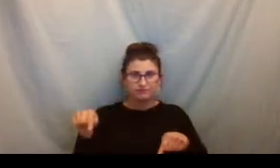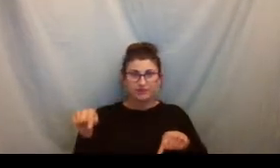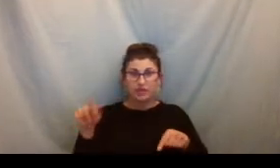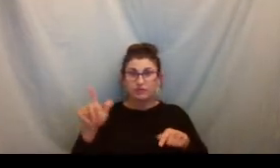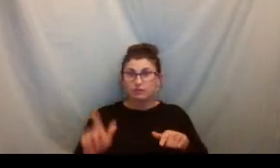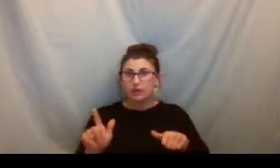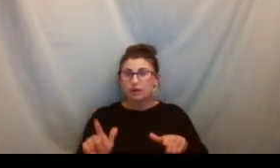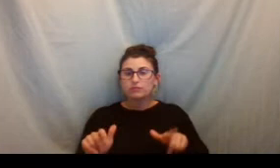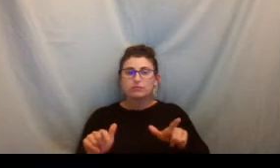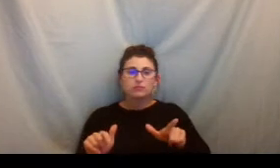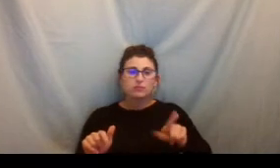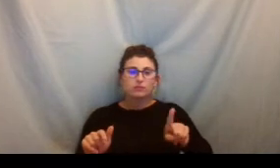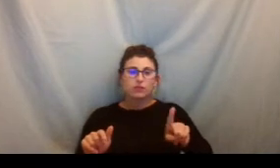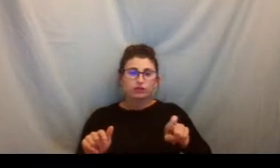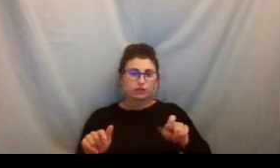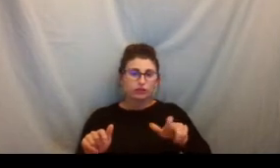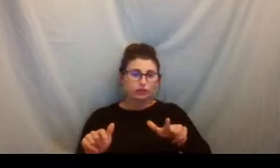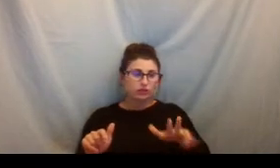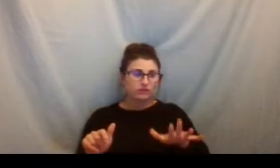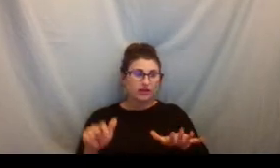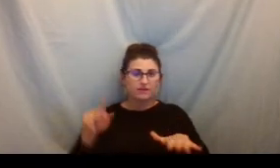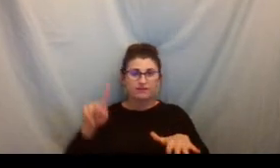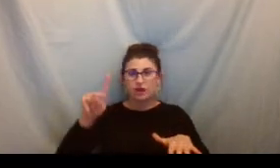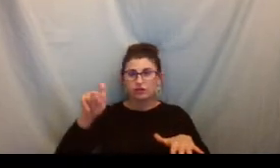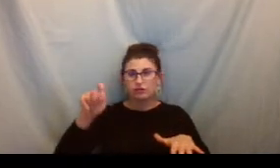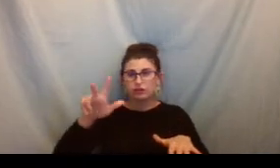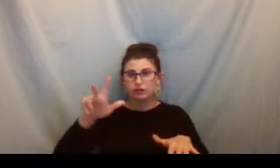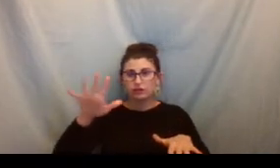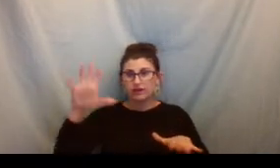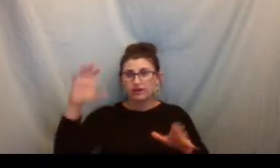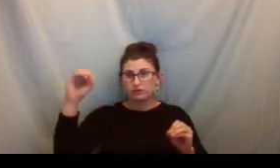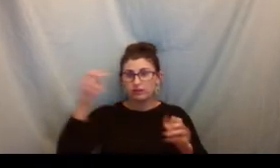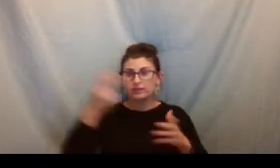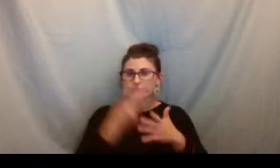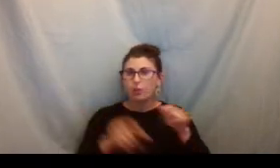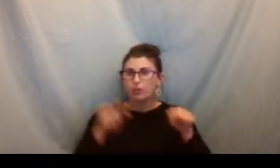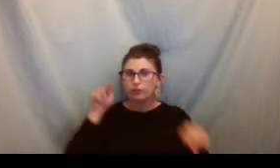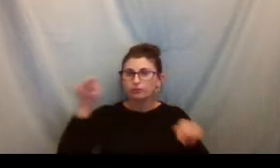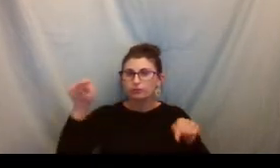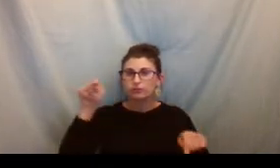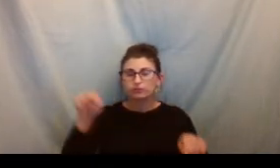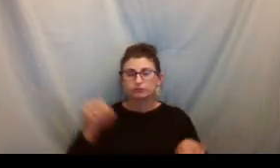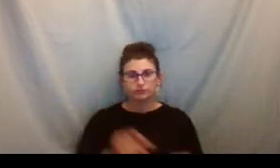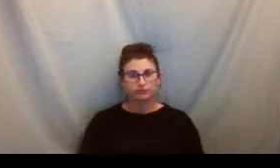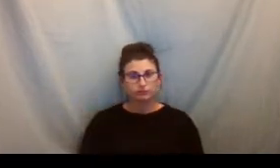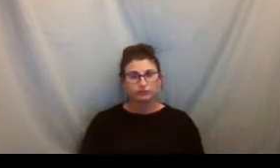be 135 degrees, and this should be 135 degrees.